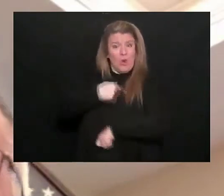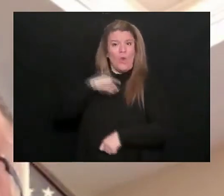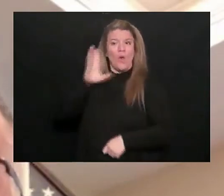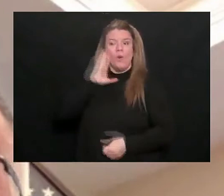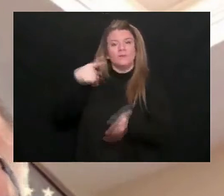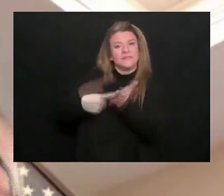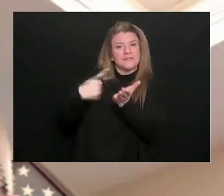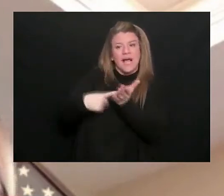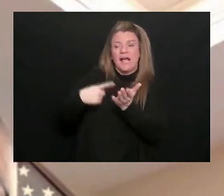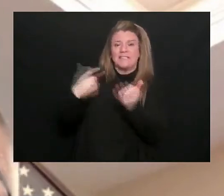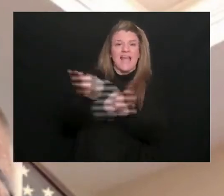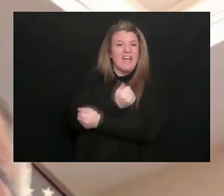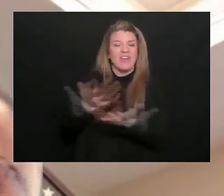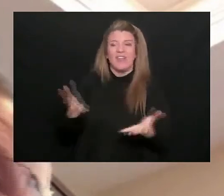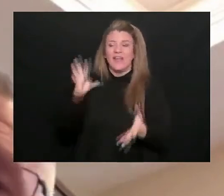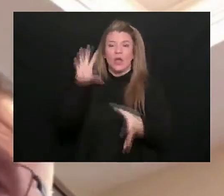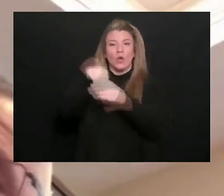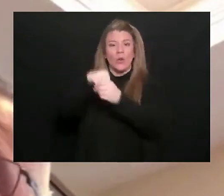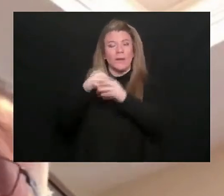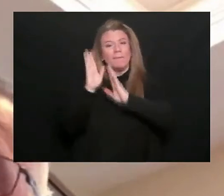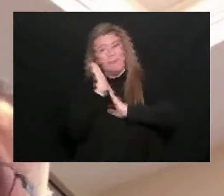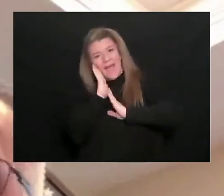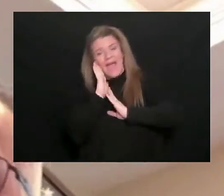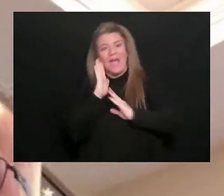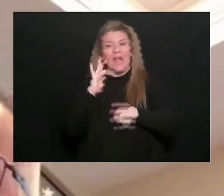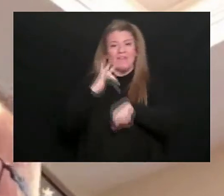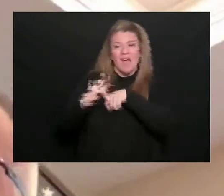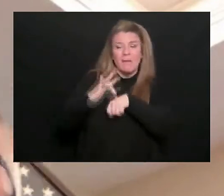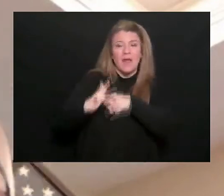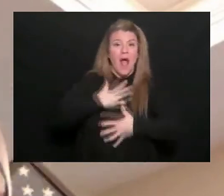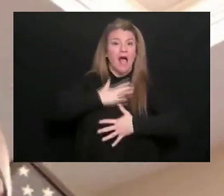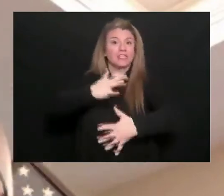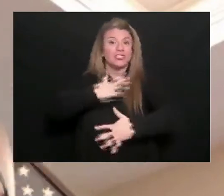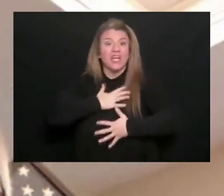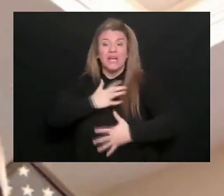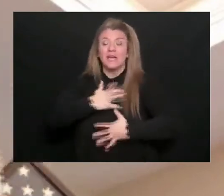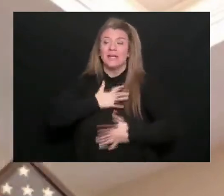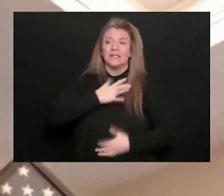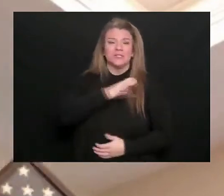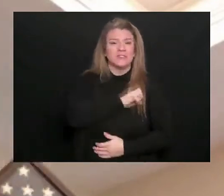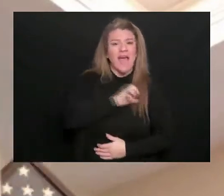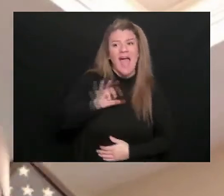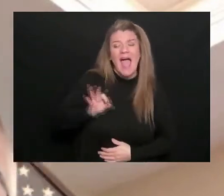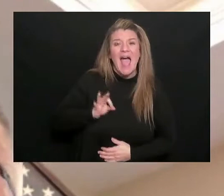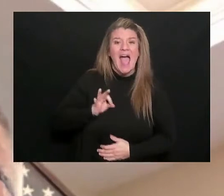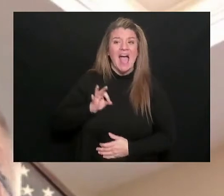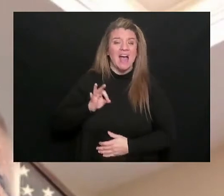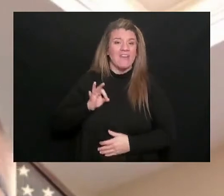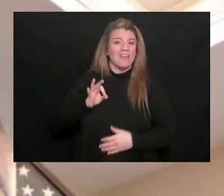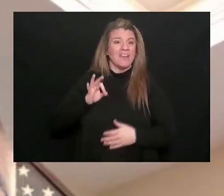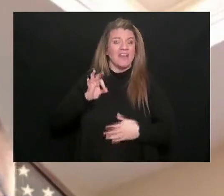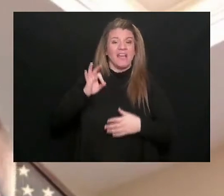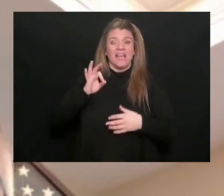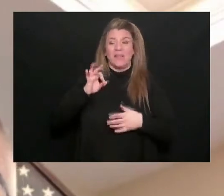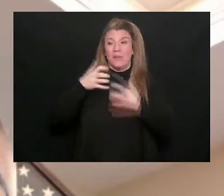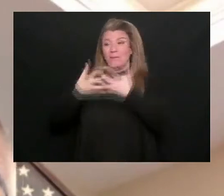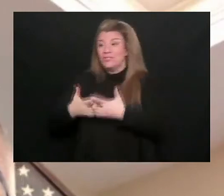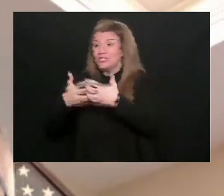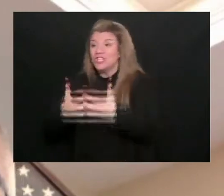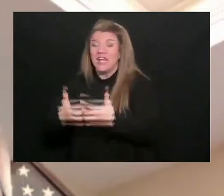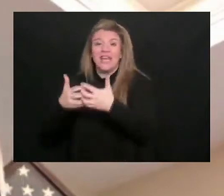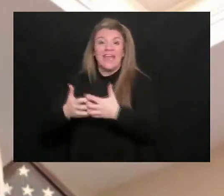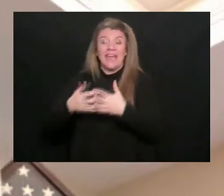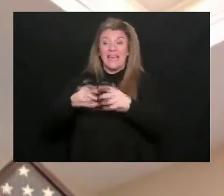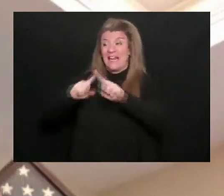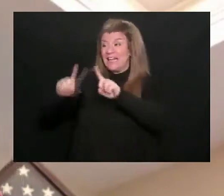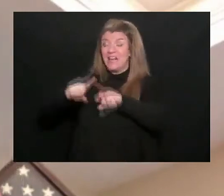of staffing and beds to availability of oxygen to the throughput of oxygen within